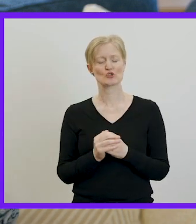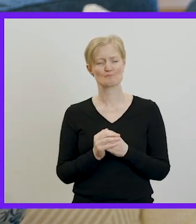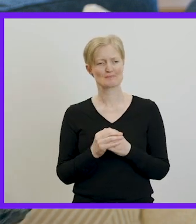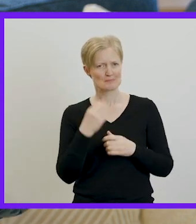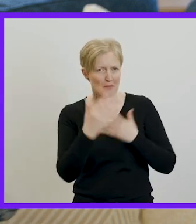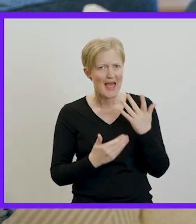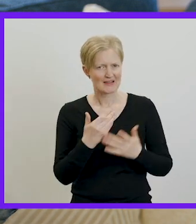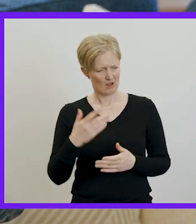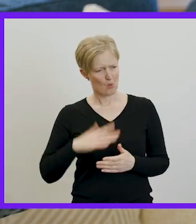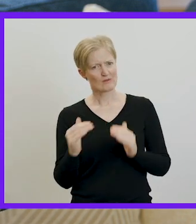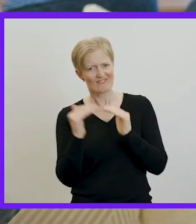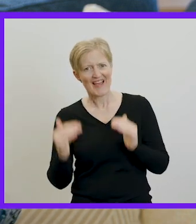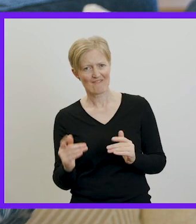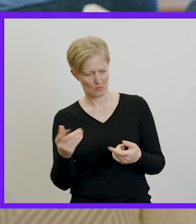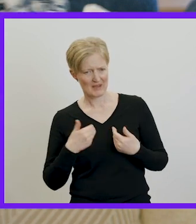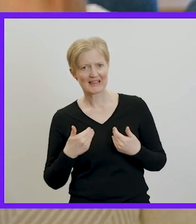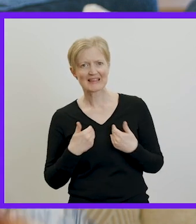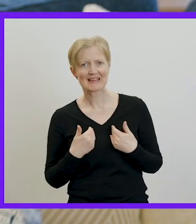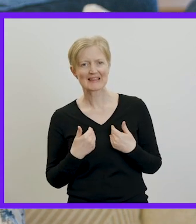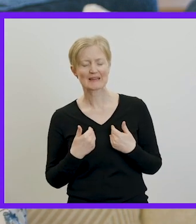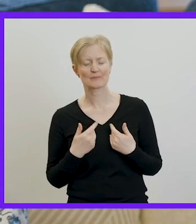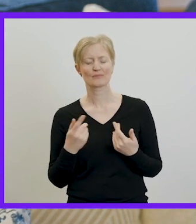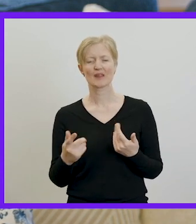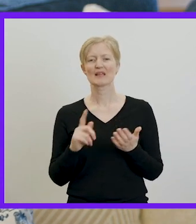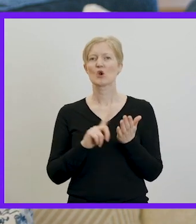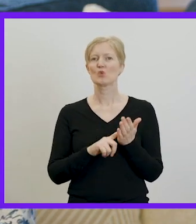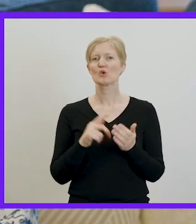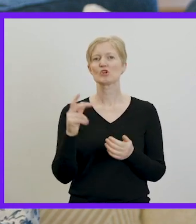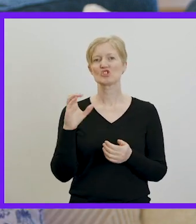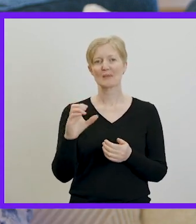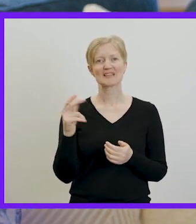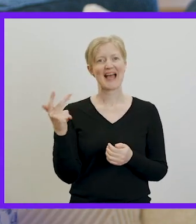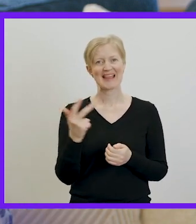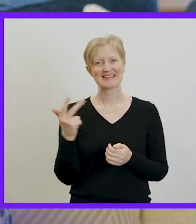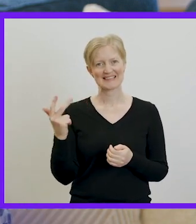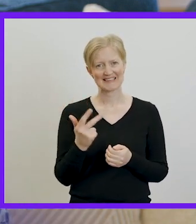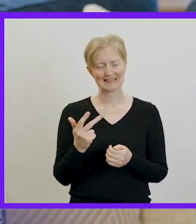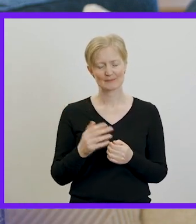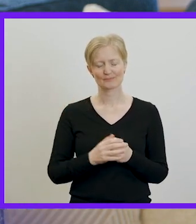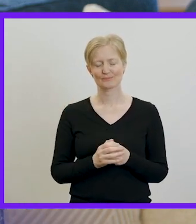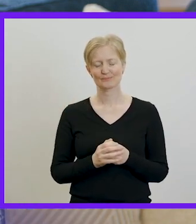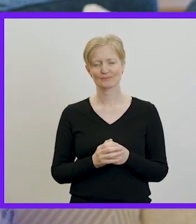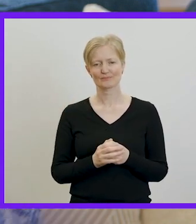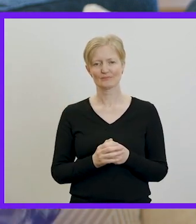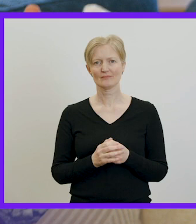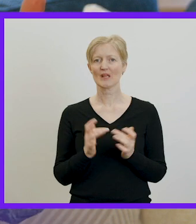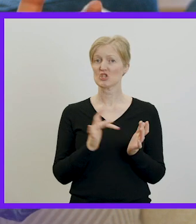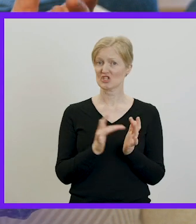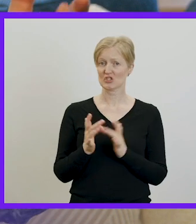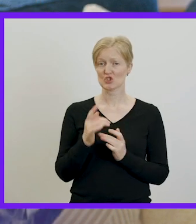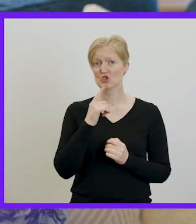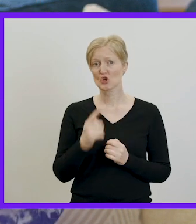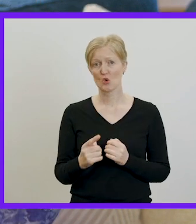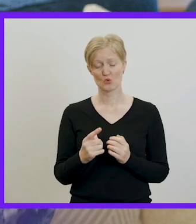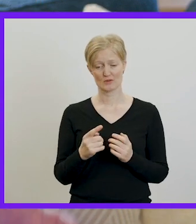judge and talks to him about getting justice. And we pick up the story in Luke chapter 18, verses 1 to 8. Then Jesus